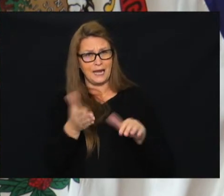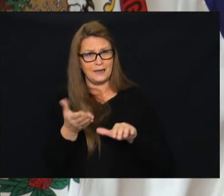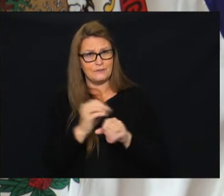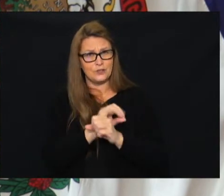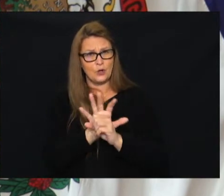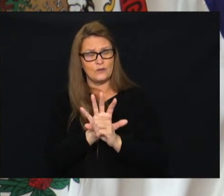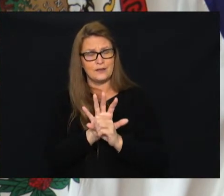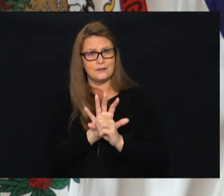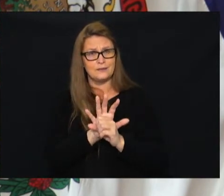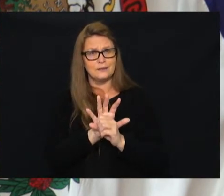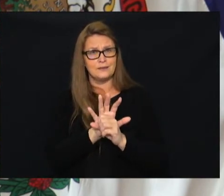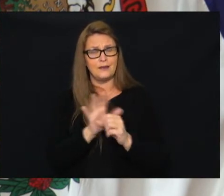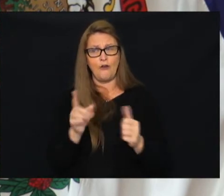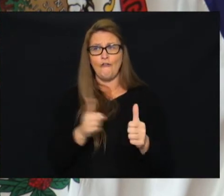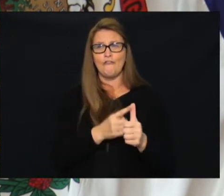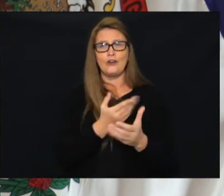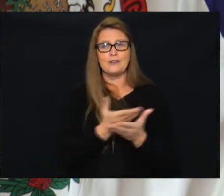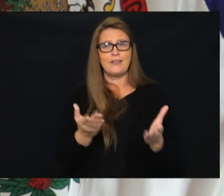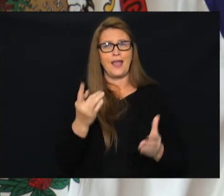is,